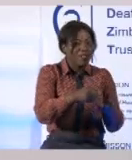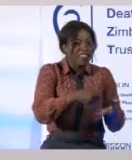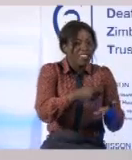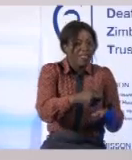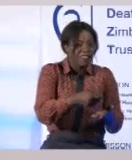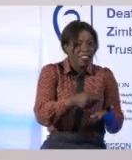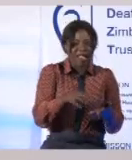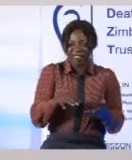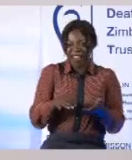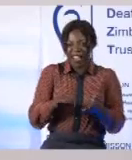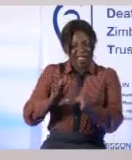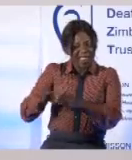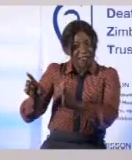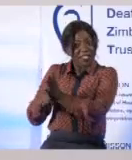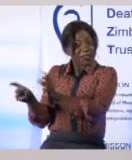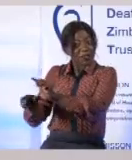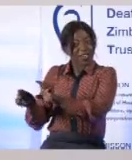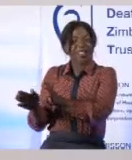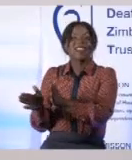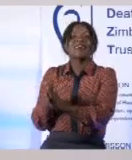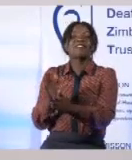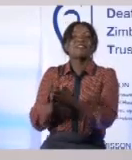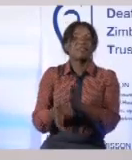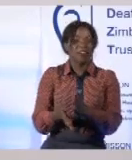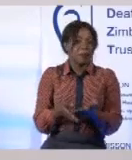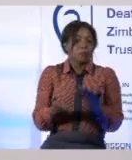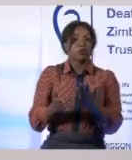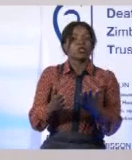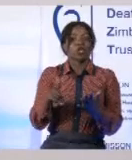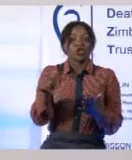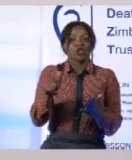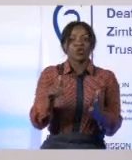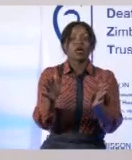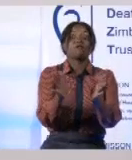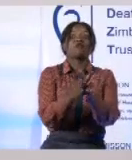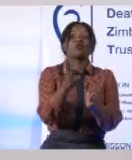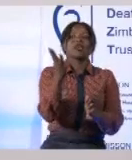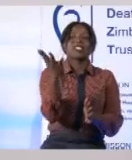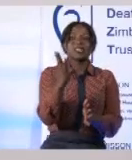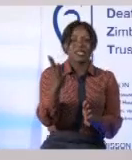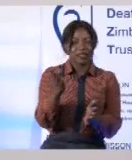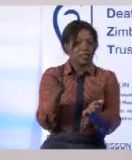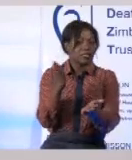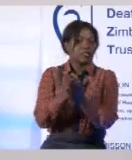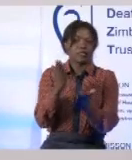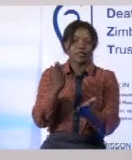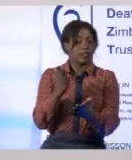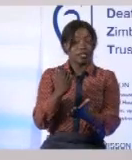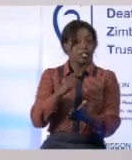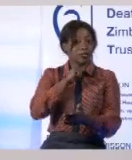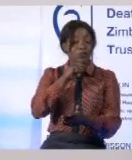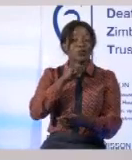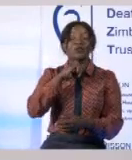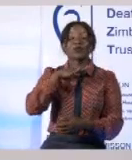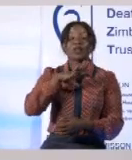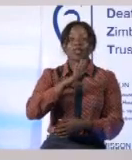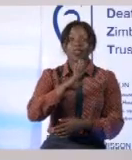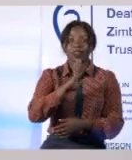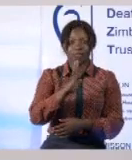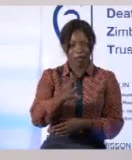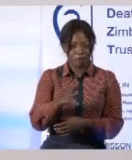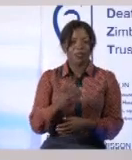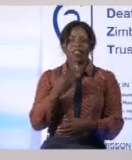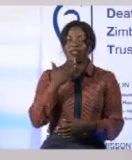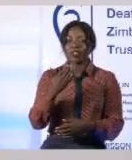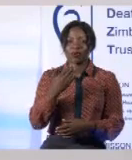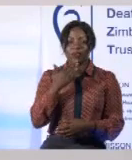leave the work that they're doing. We have young boys as young as 14 who are doing this work. Pane Nyaya, food for thought worth considering. Thank you